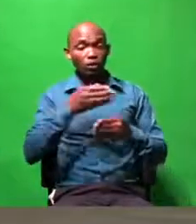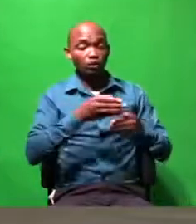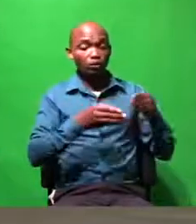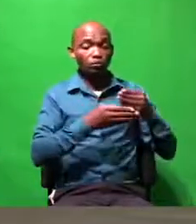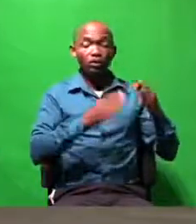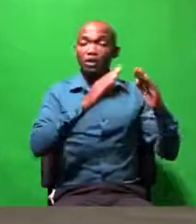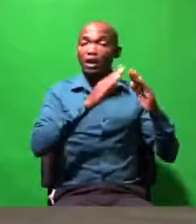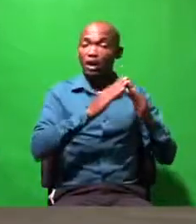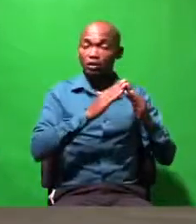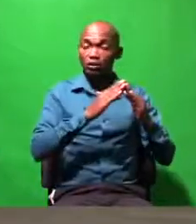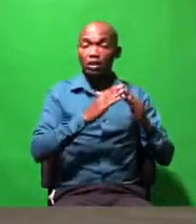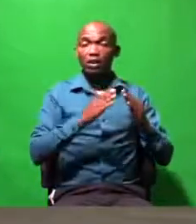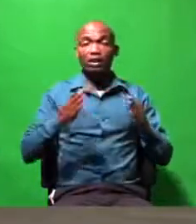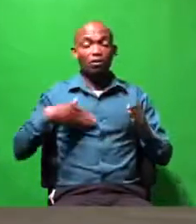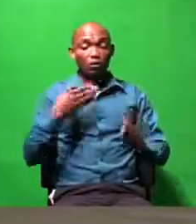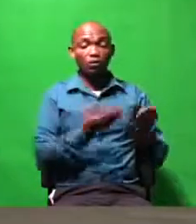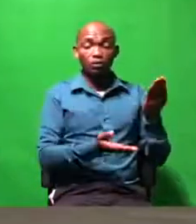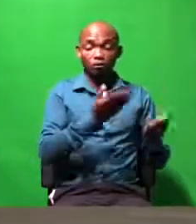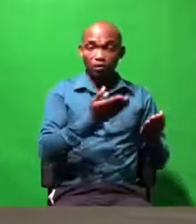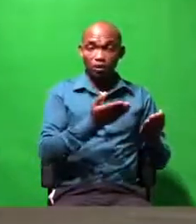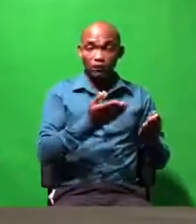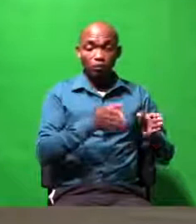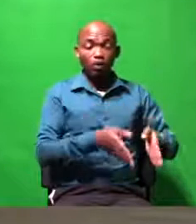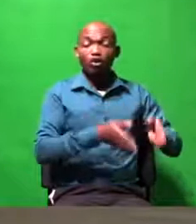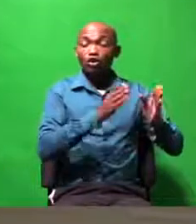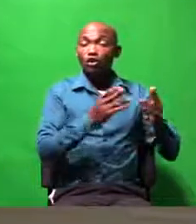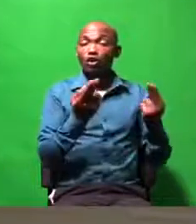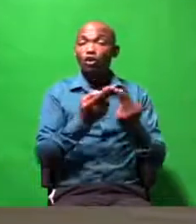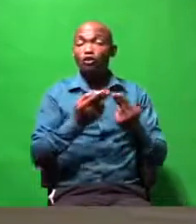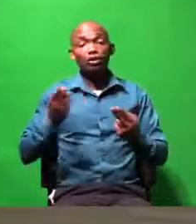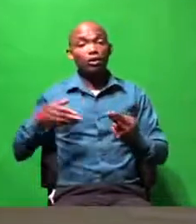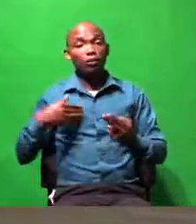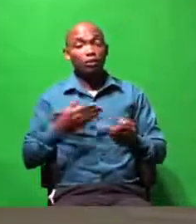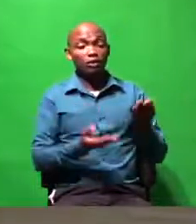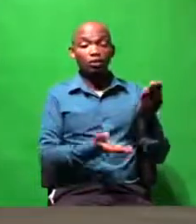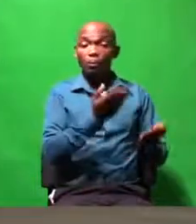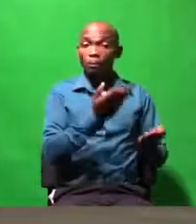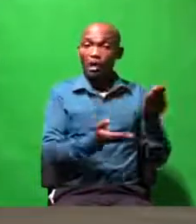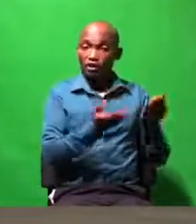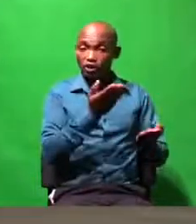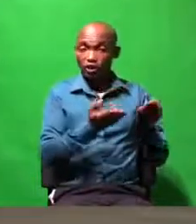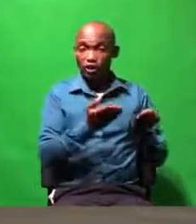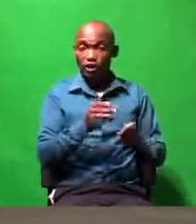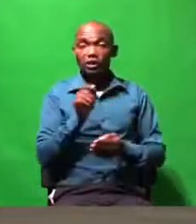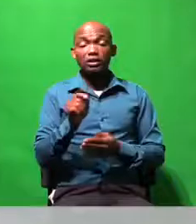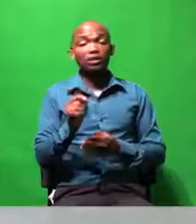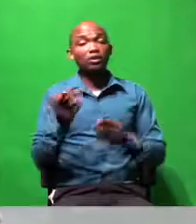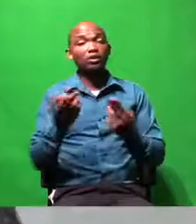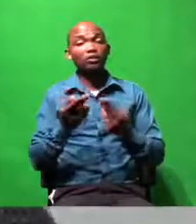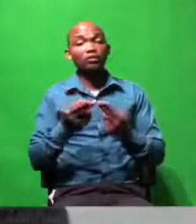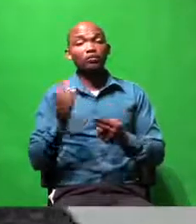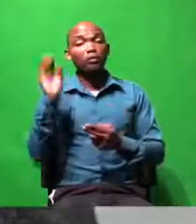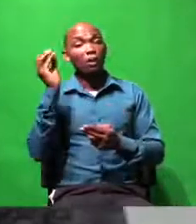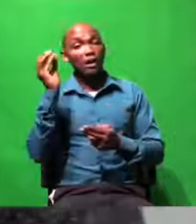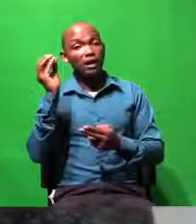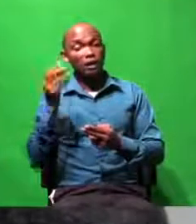to measure. The people who are building the road, they need to measure. The people who are doing mining activities, they